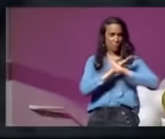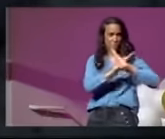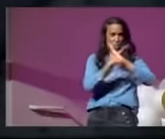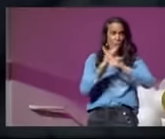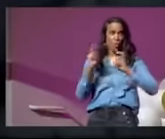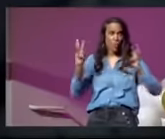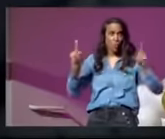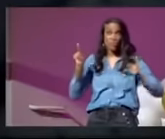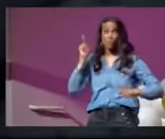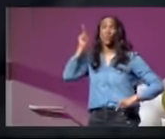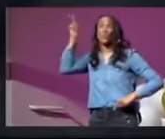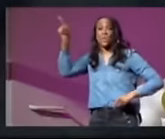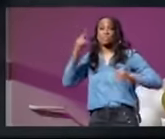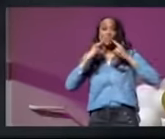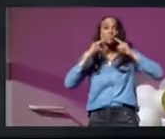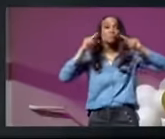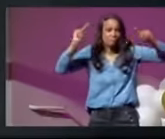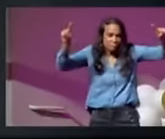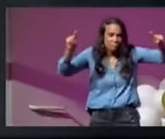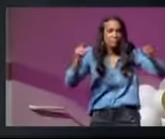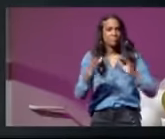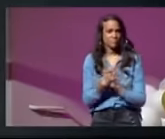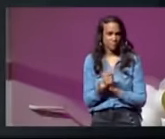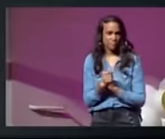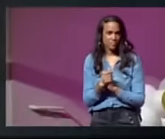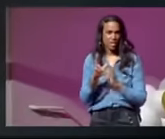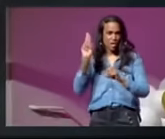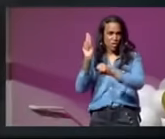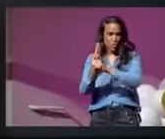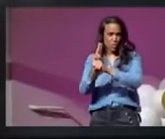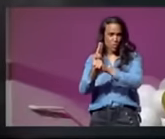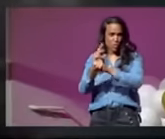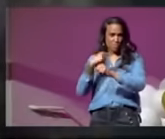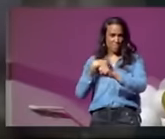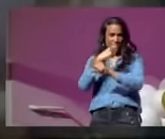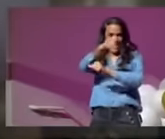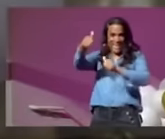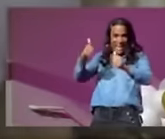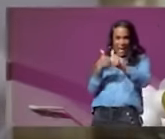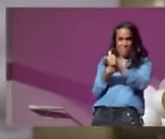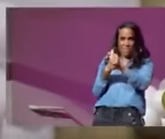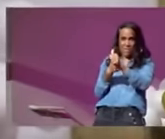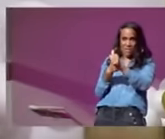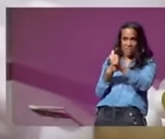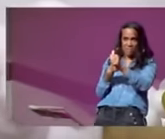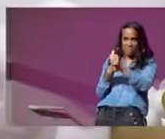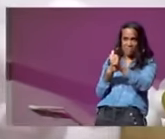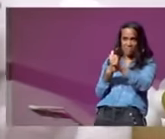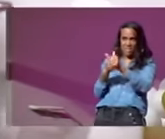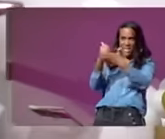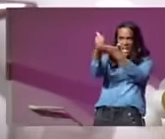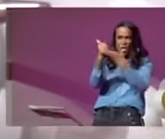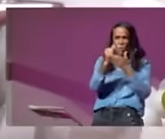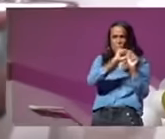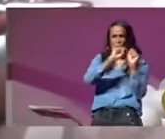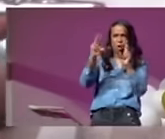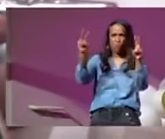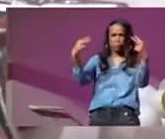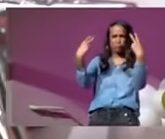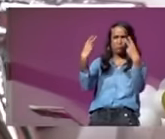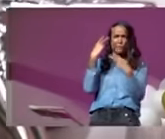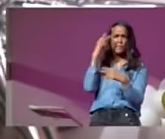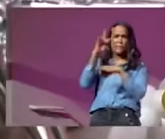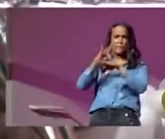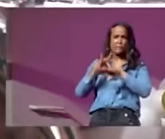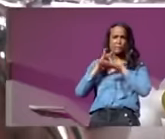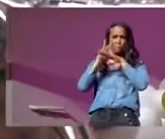of what you are up to and what you want to say and accomplish through me. Hide me behind the cross. And help us to see Jesus,